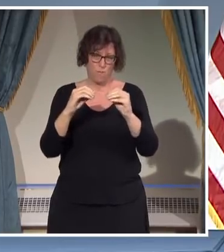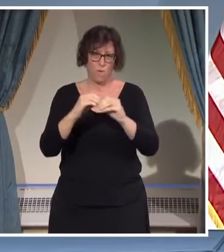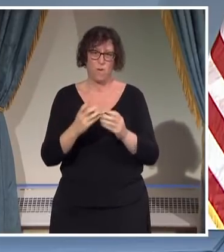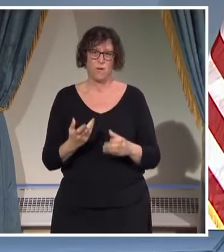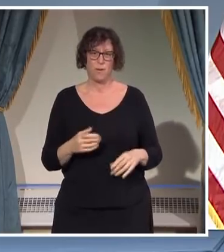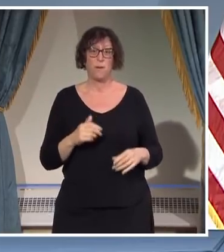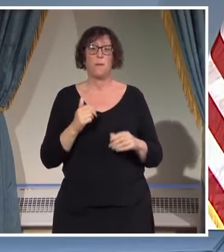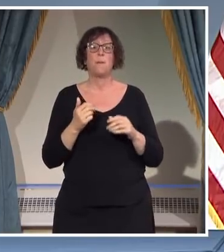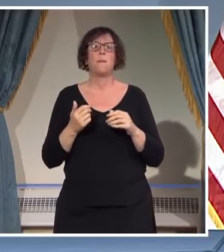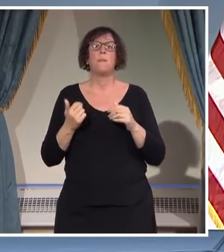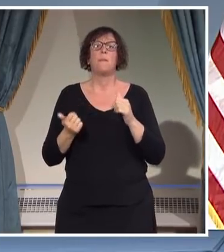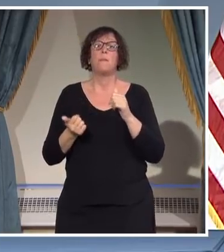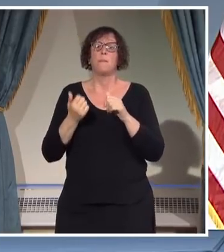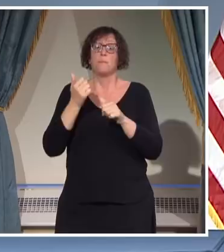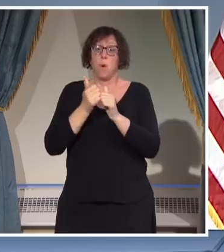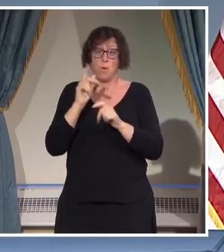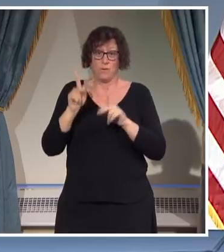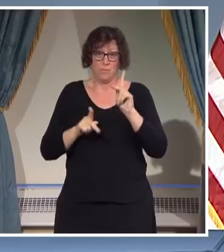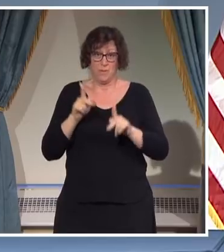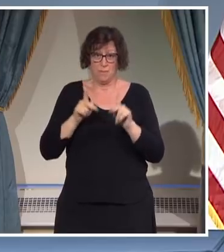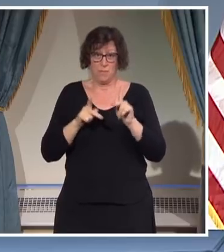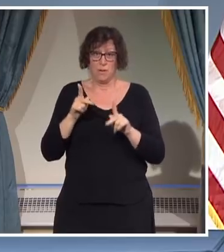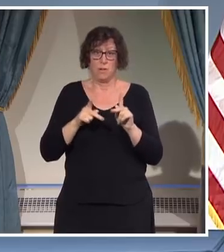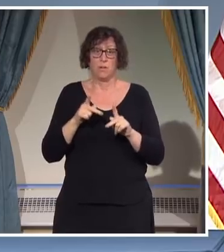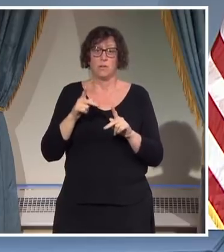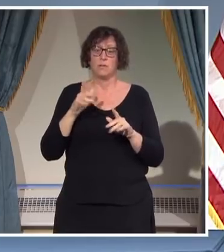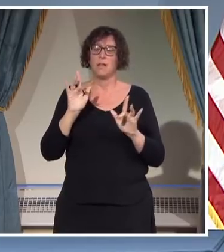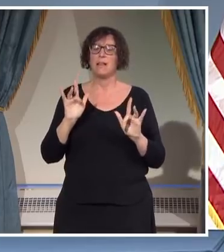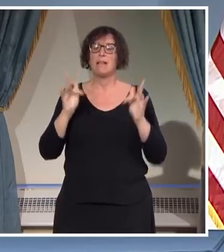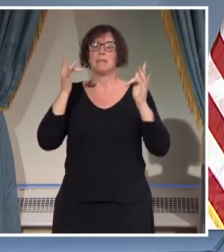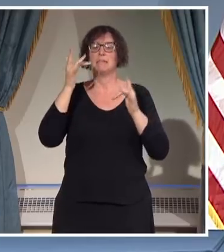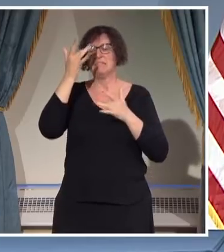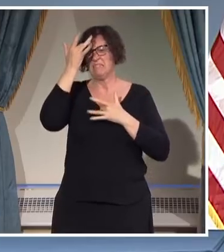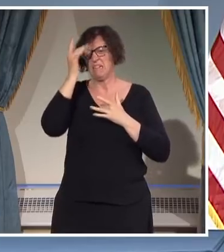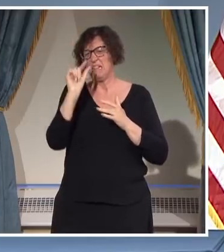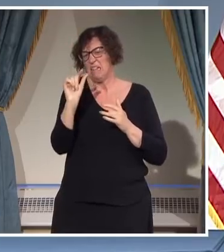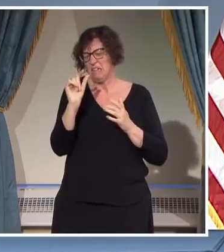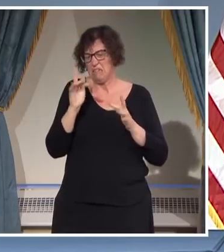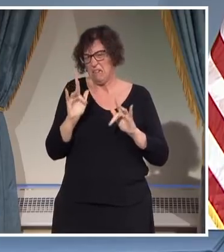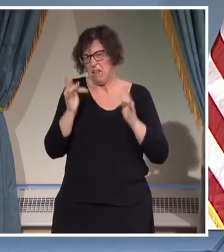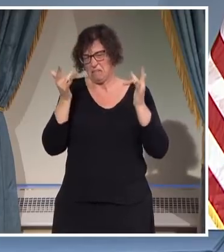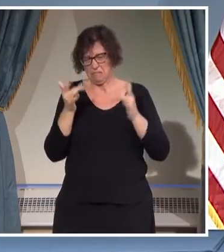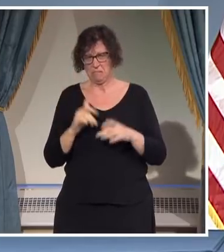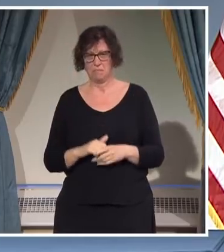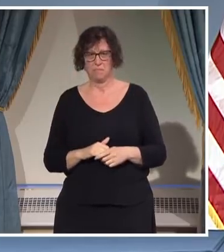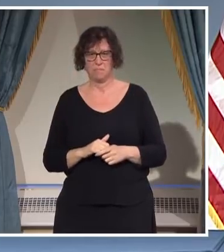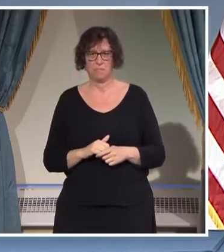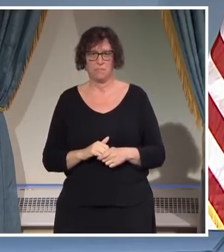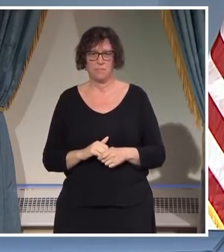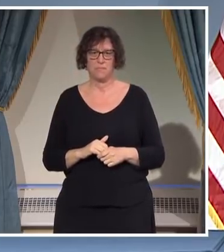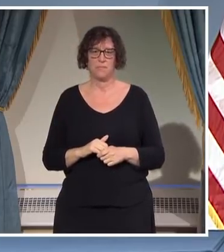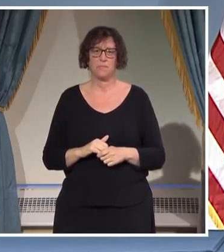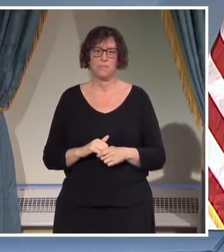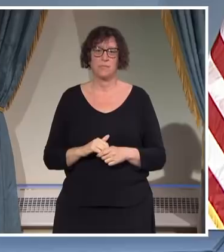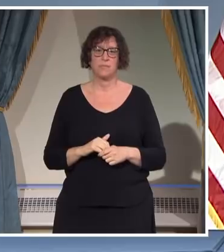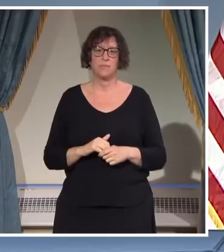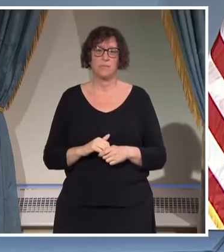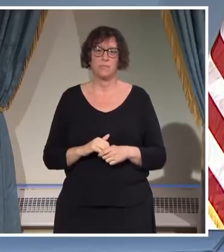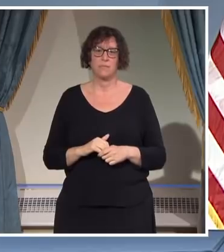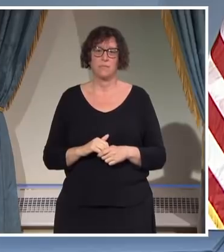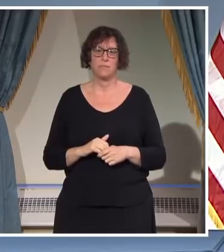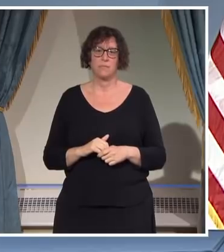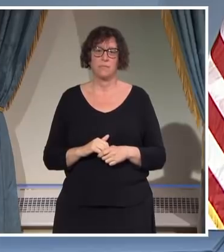by the end of this epidemic, this pandemic, so by the time September rolls around,